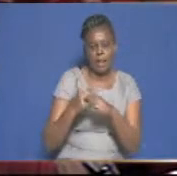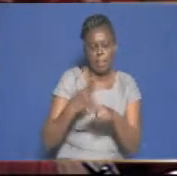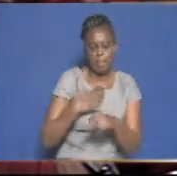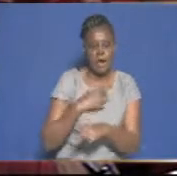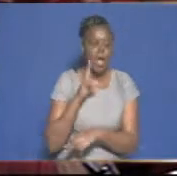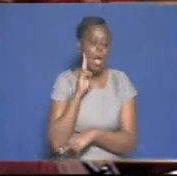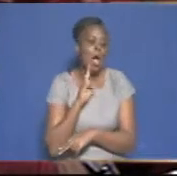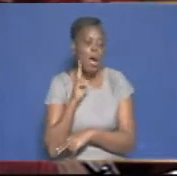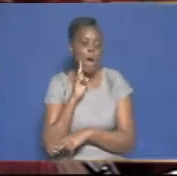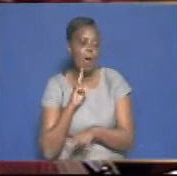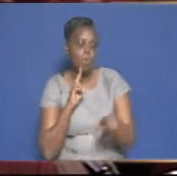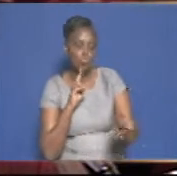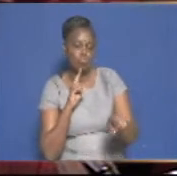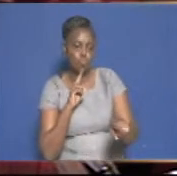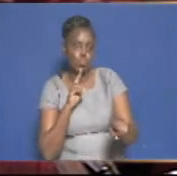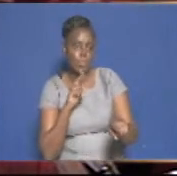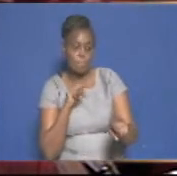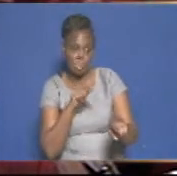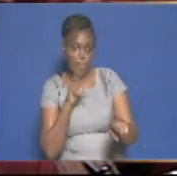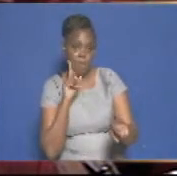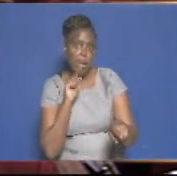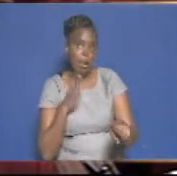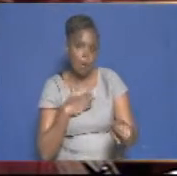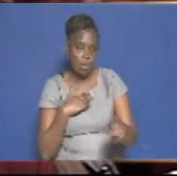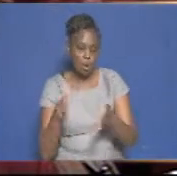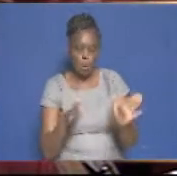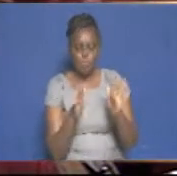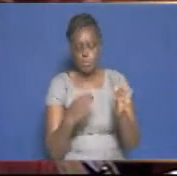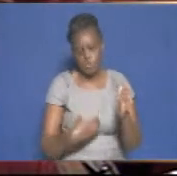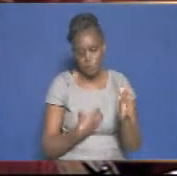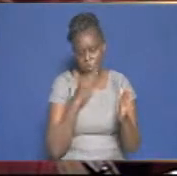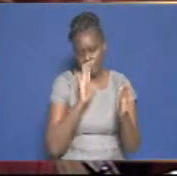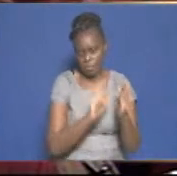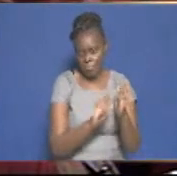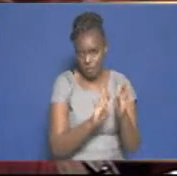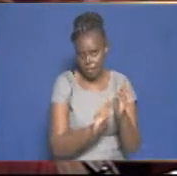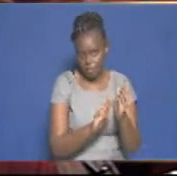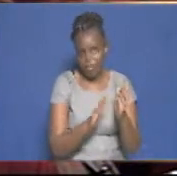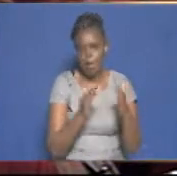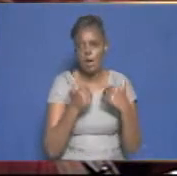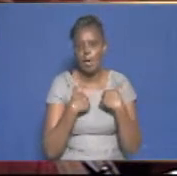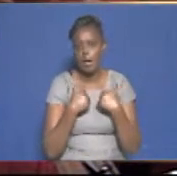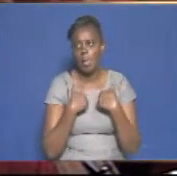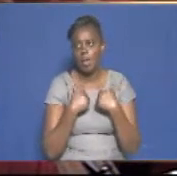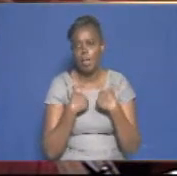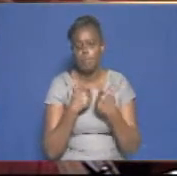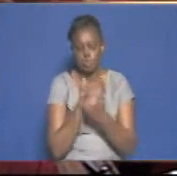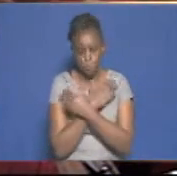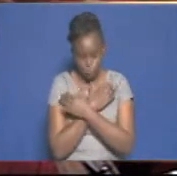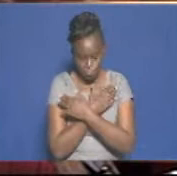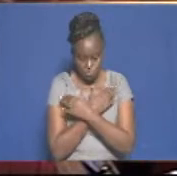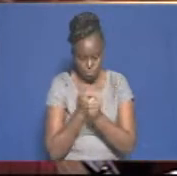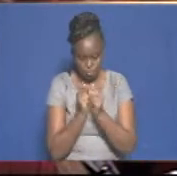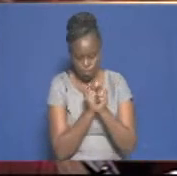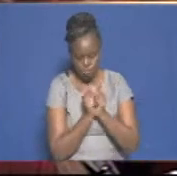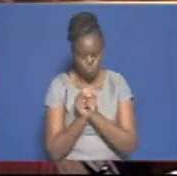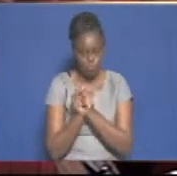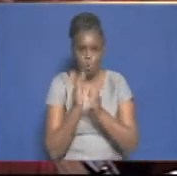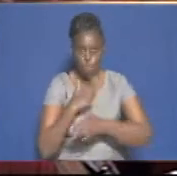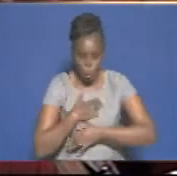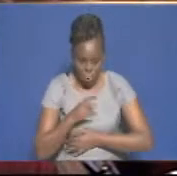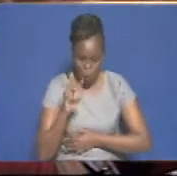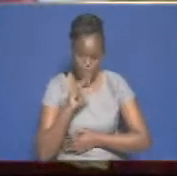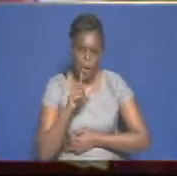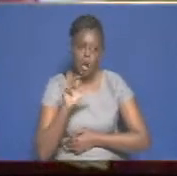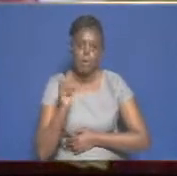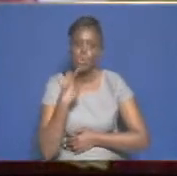came from where his home is. We had a chance of visiting him. And I agree with Honorable Honorable Amalwa, he told